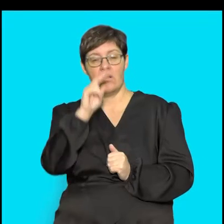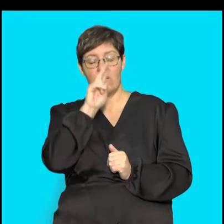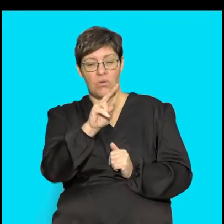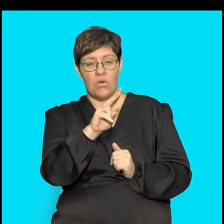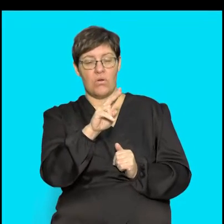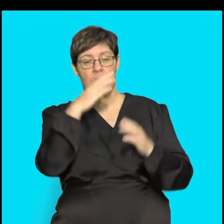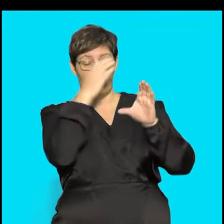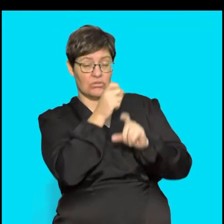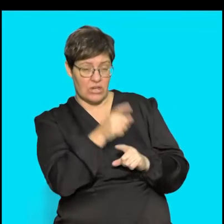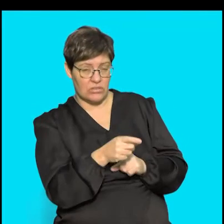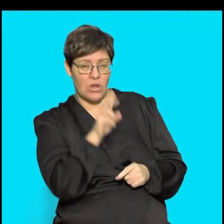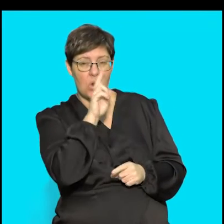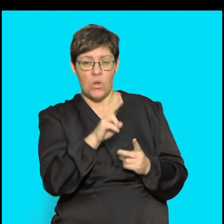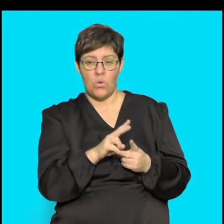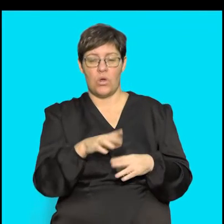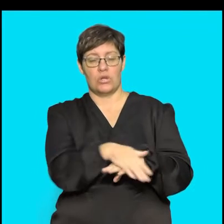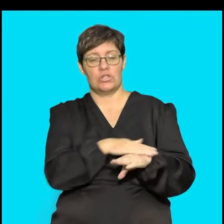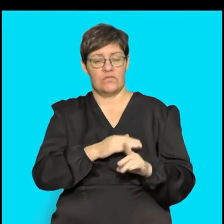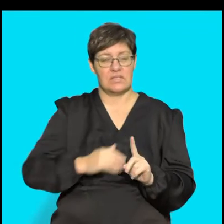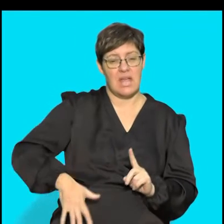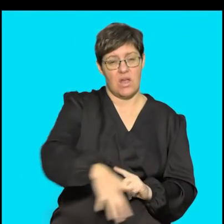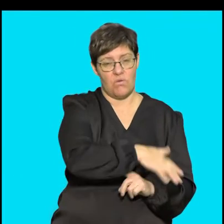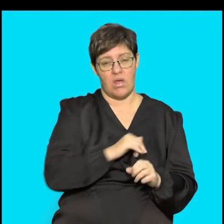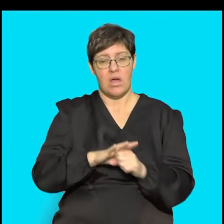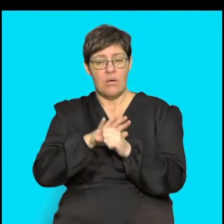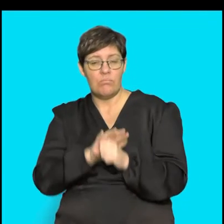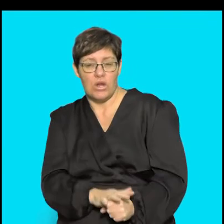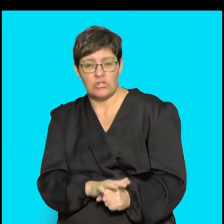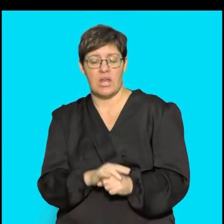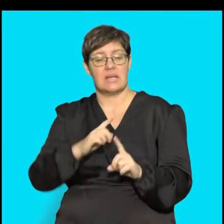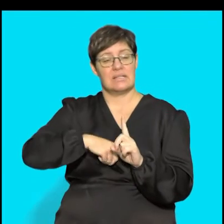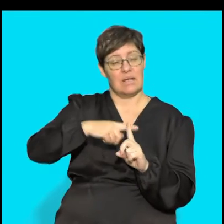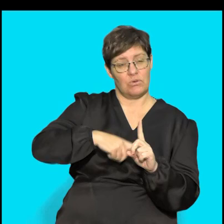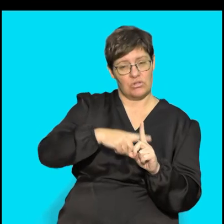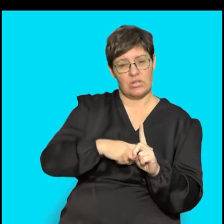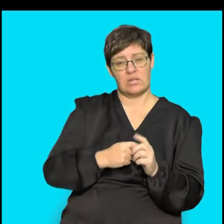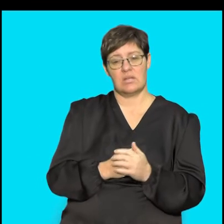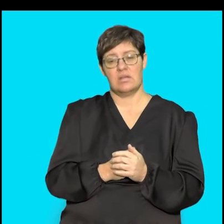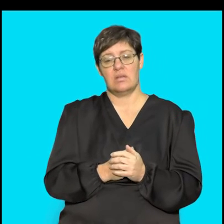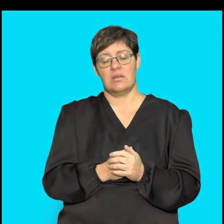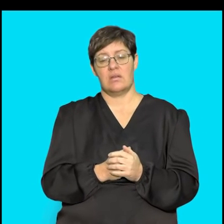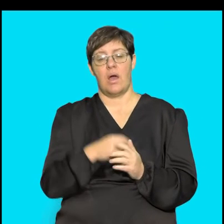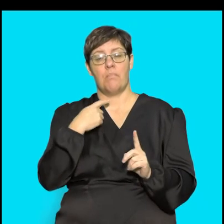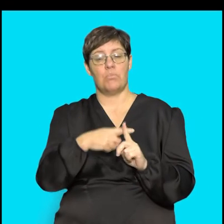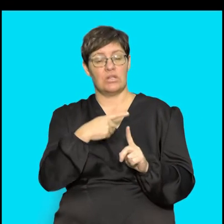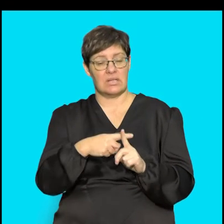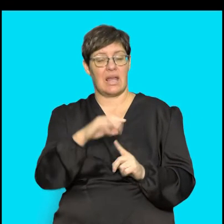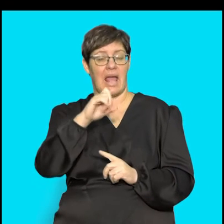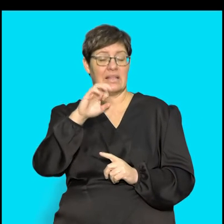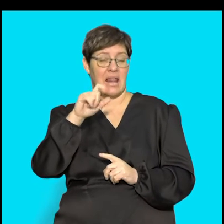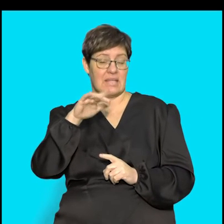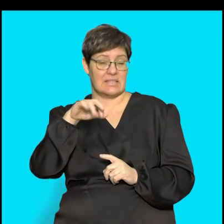we looked at concentration, we looked at surface area, pressure, temperature, addition of a